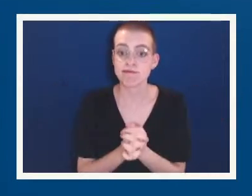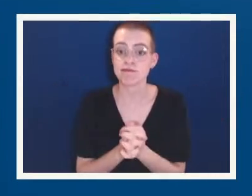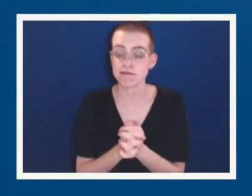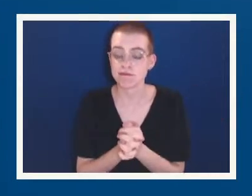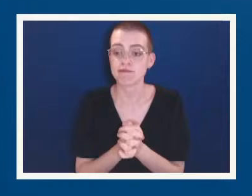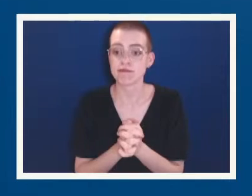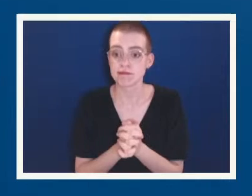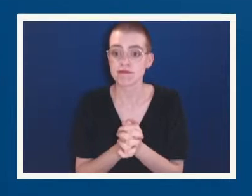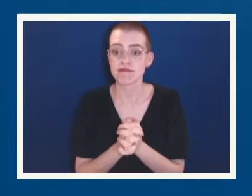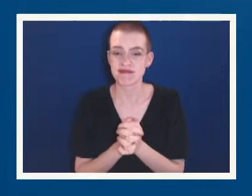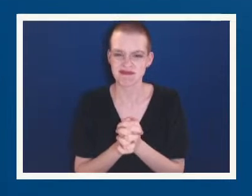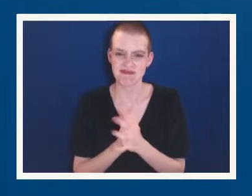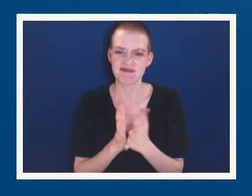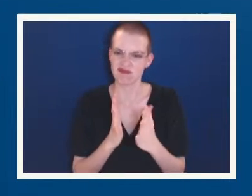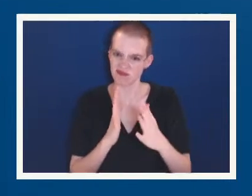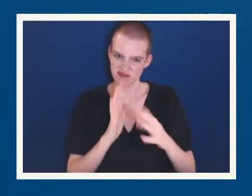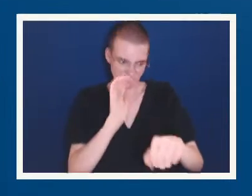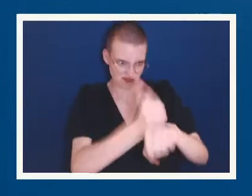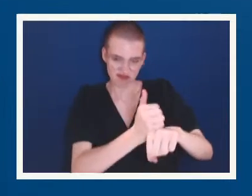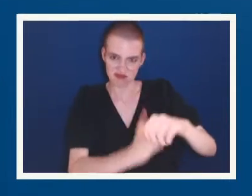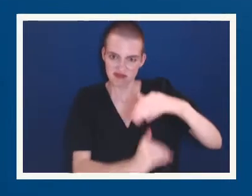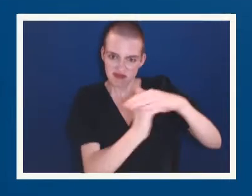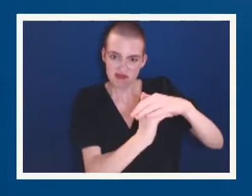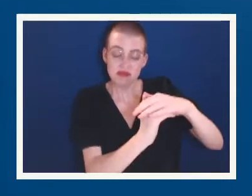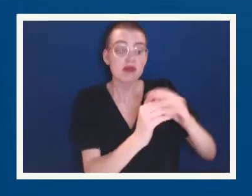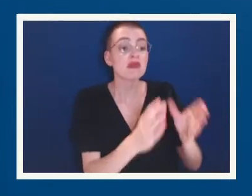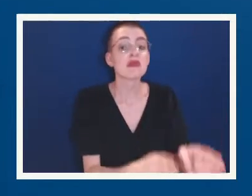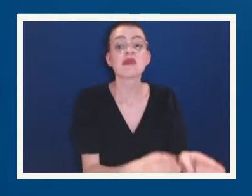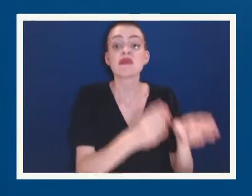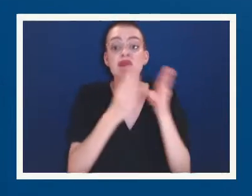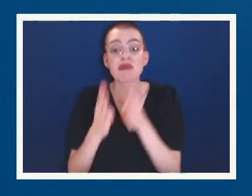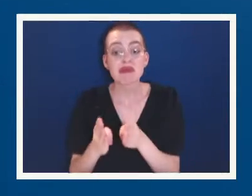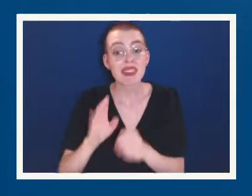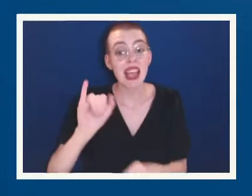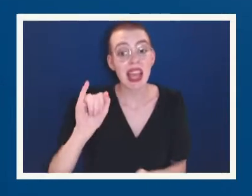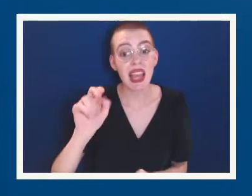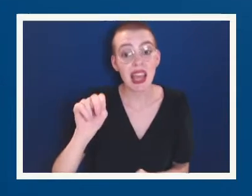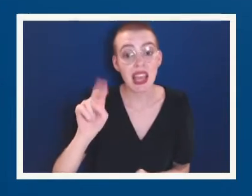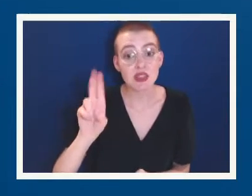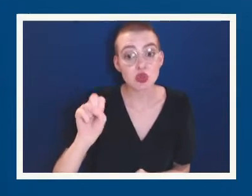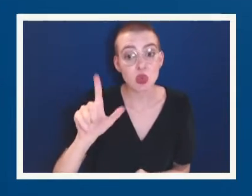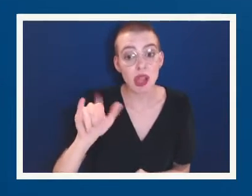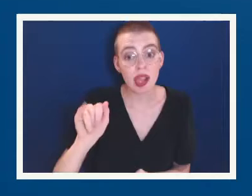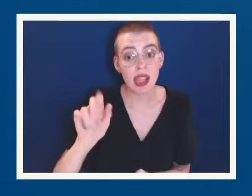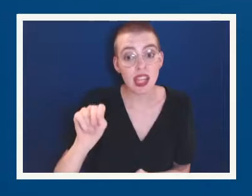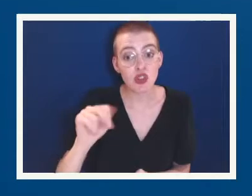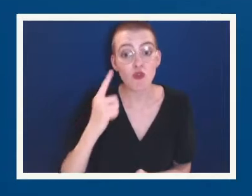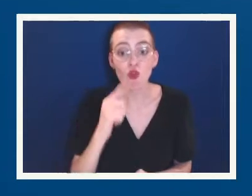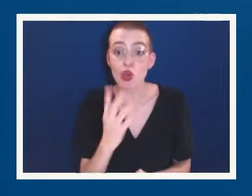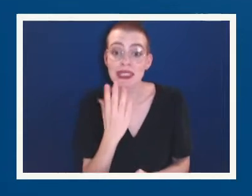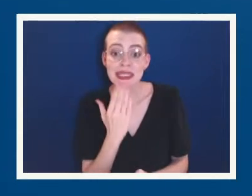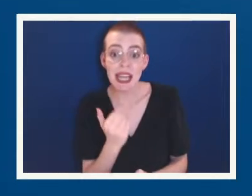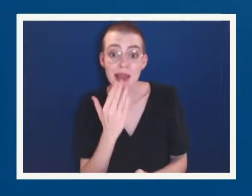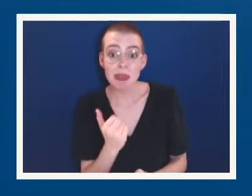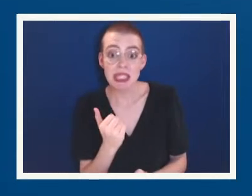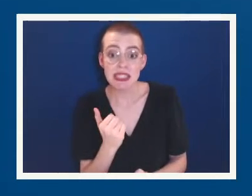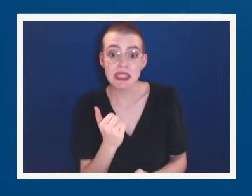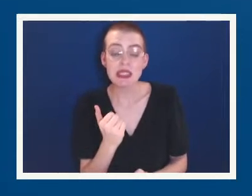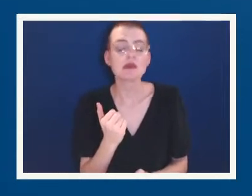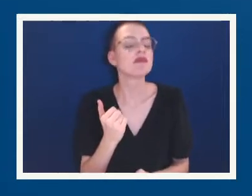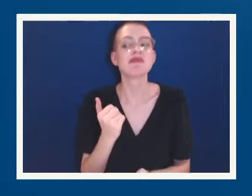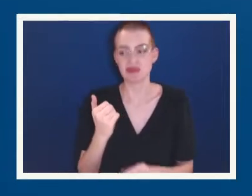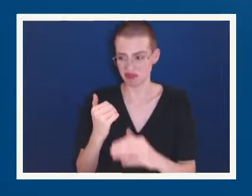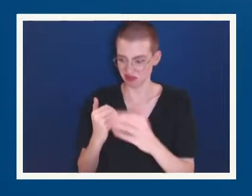And we put a cap on insulin to deal with their diabetes. Instead of paying $400 a month like they're paying now, they're going to pay no